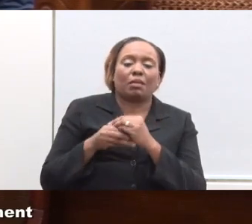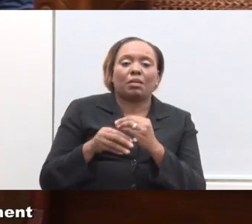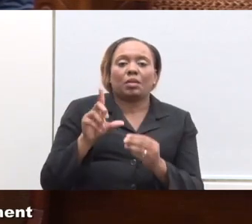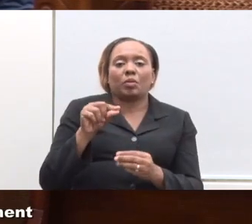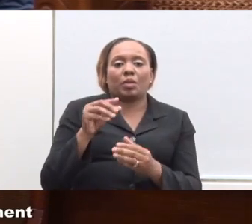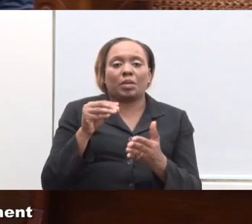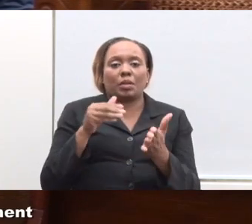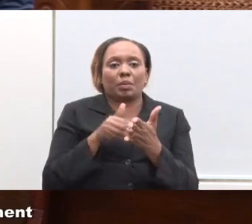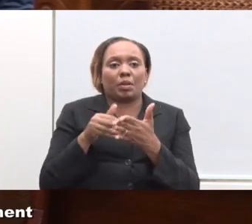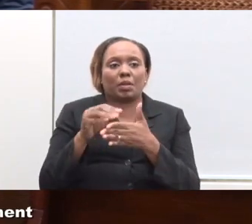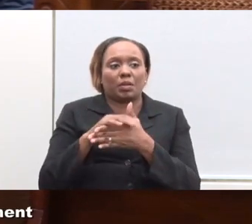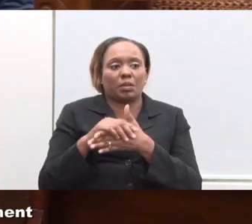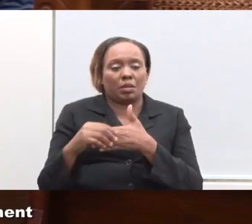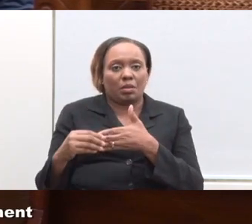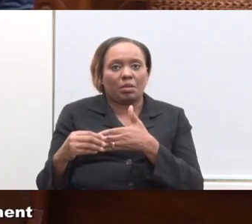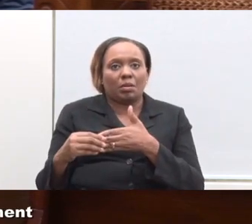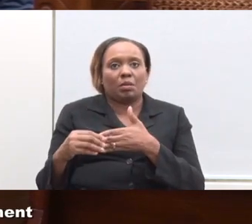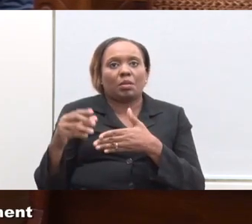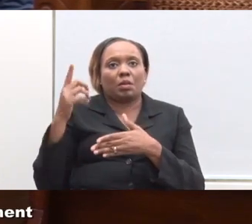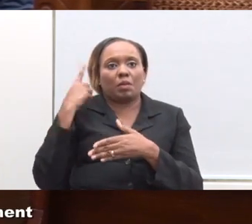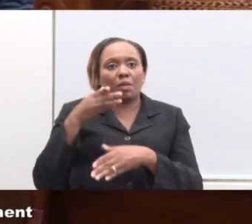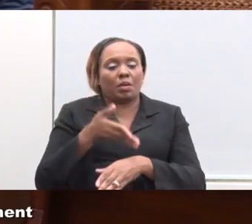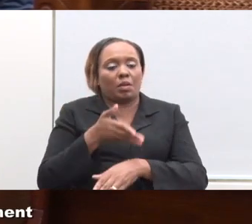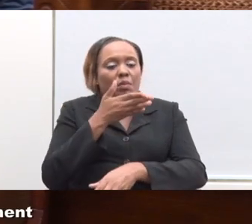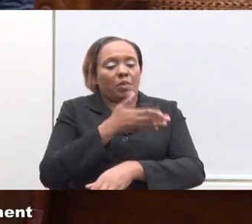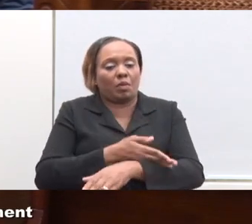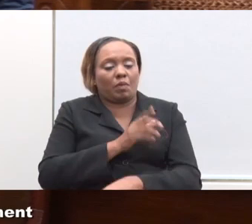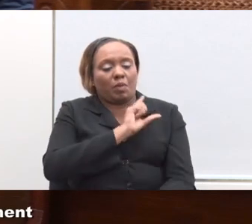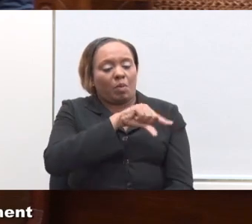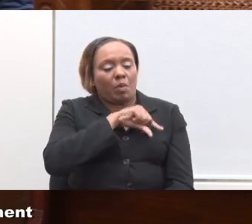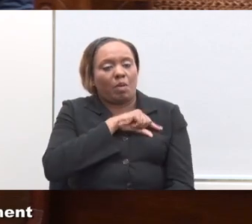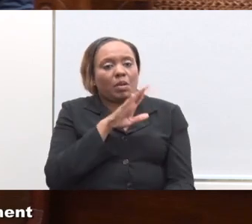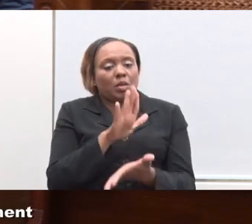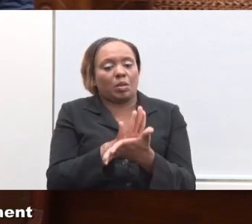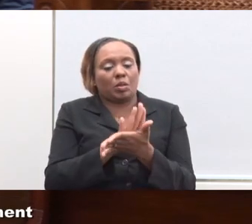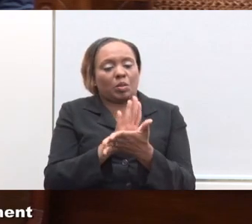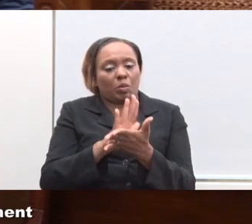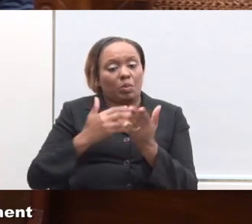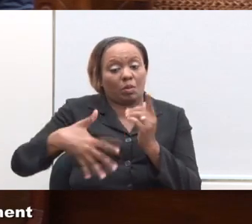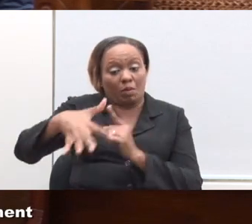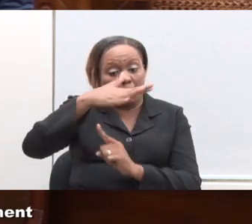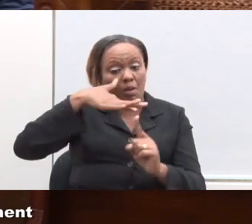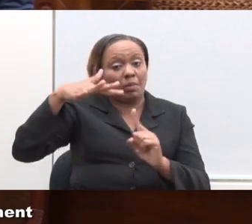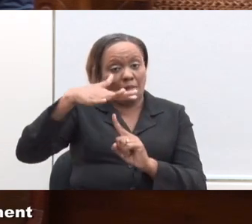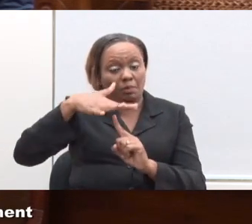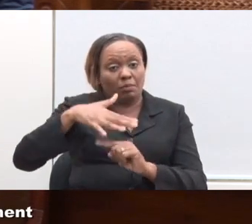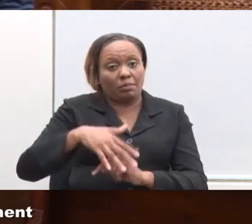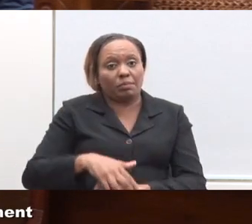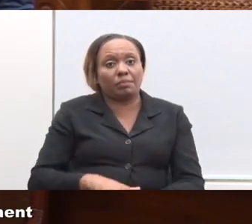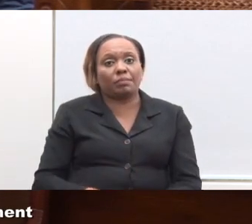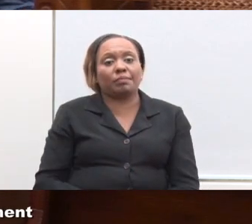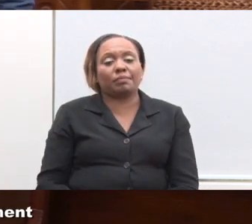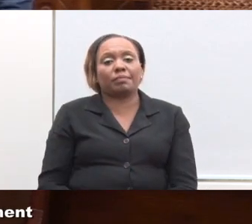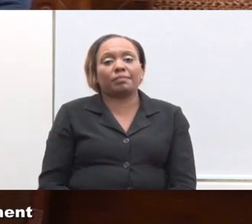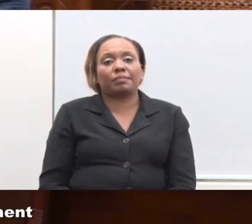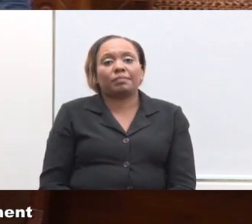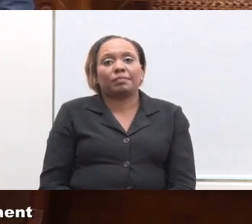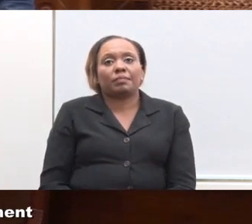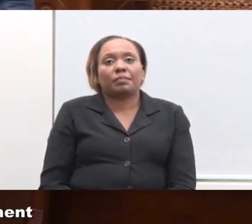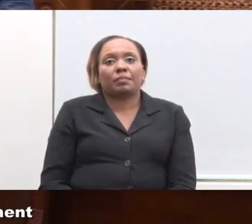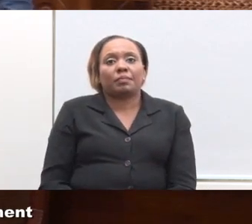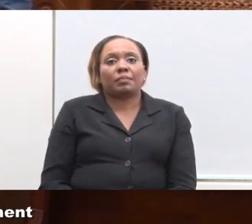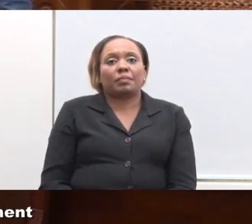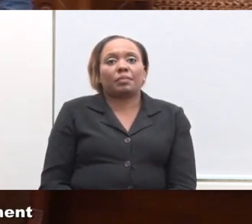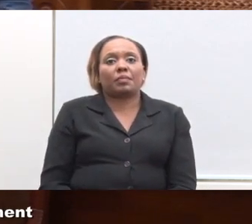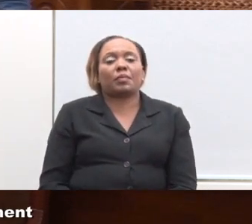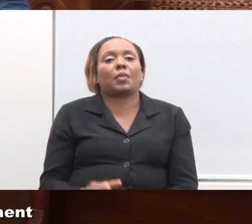capacity for disaster preparedness, to improve the quality of the school environment, and to ensure that we will move. There